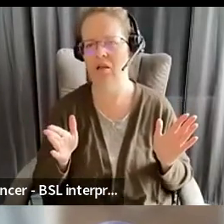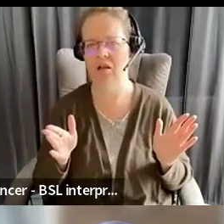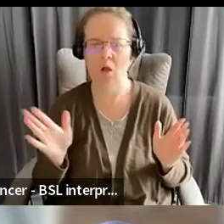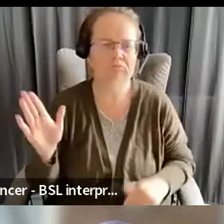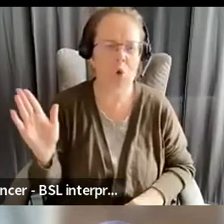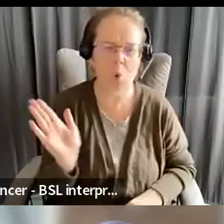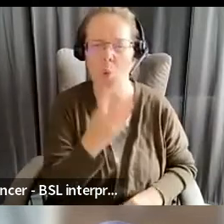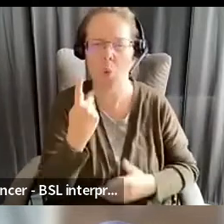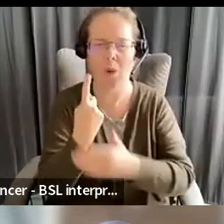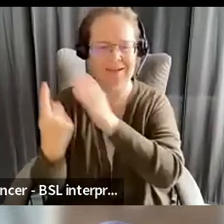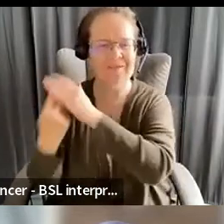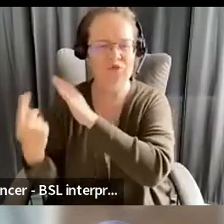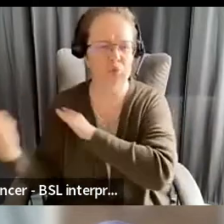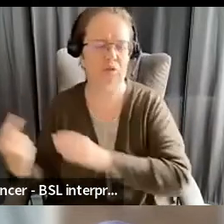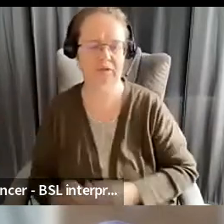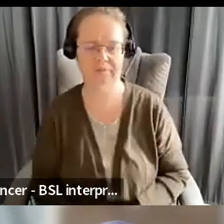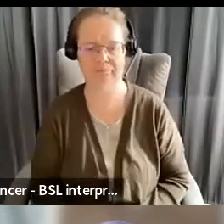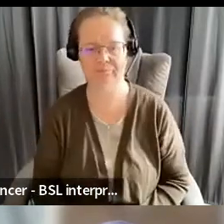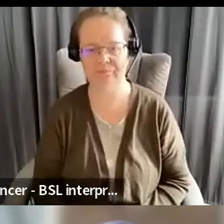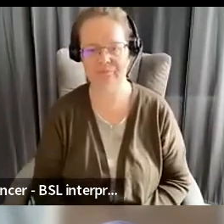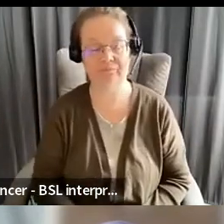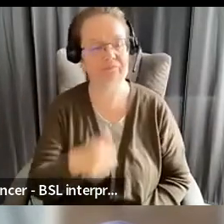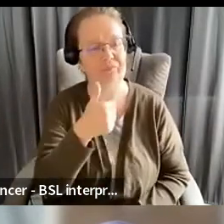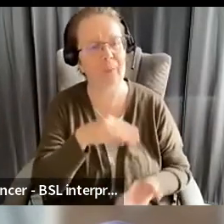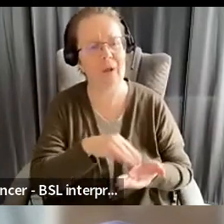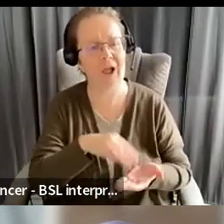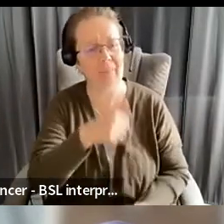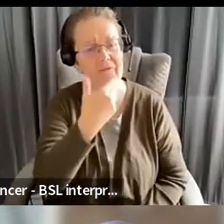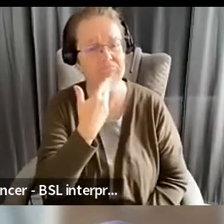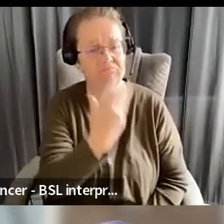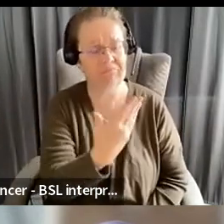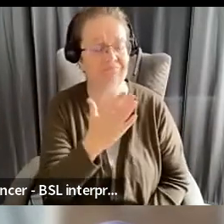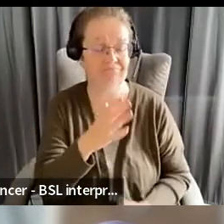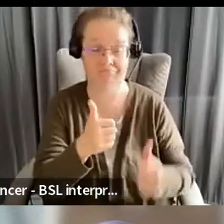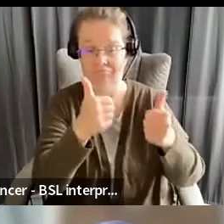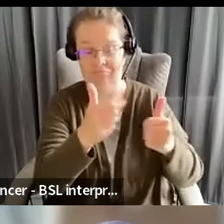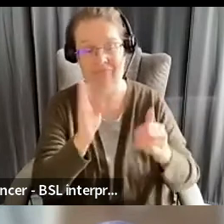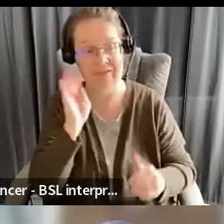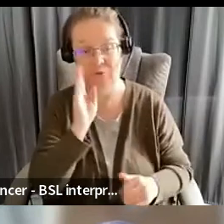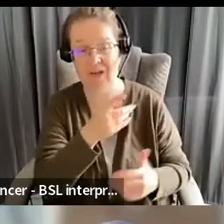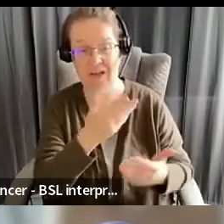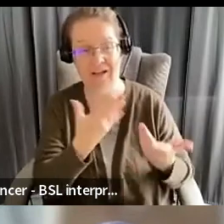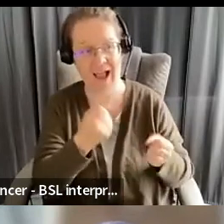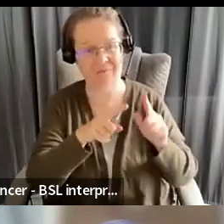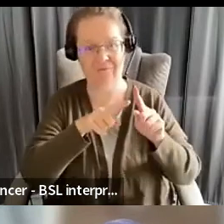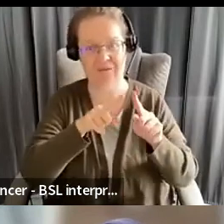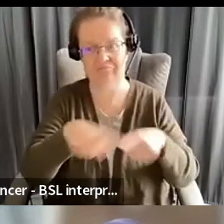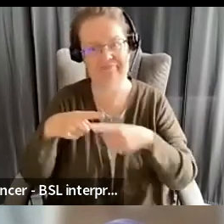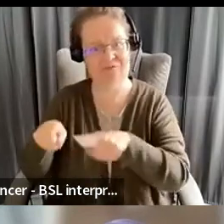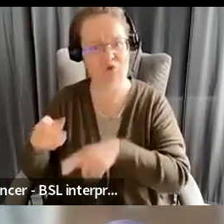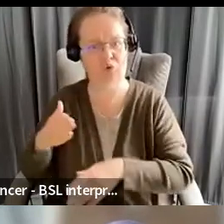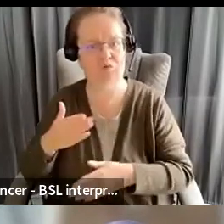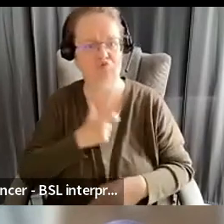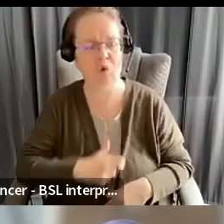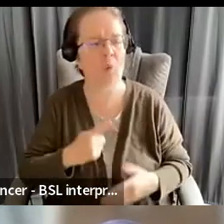all individuals. No, that's brilliant, Andrew, and it's great to hear that you have such a variety of roles, and it's